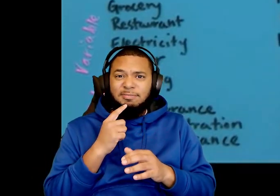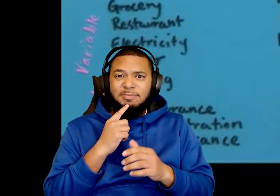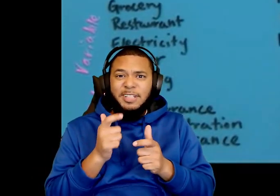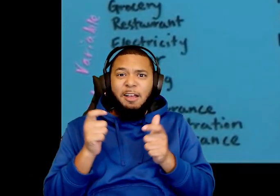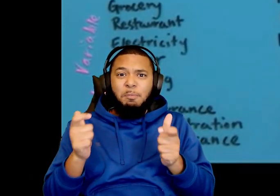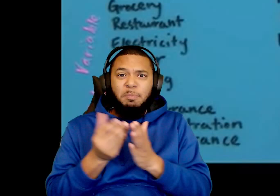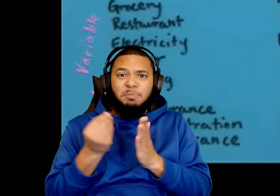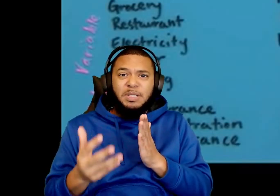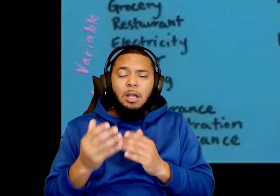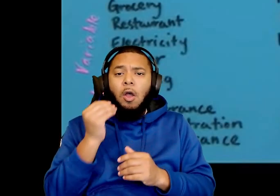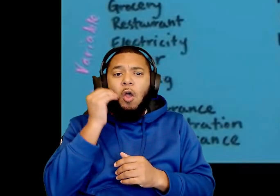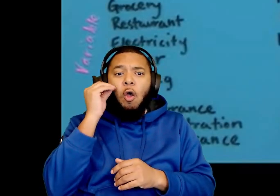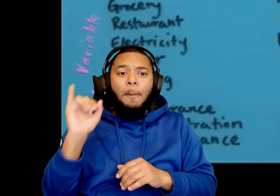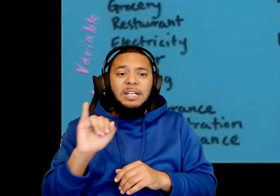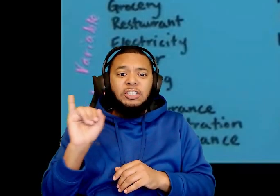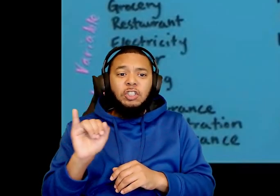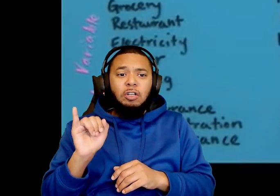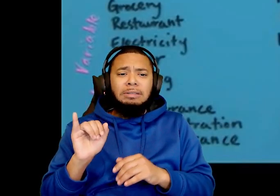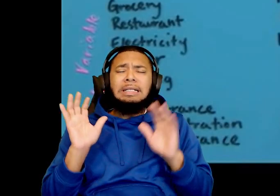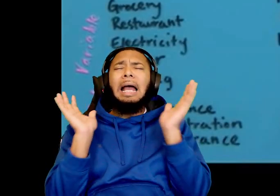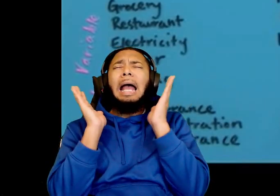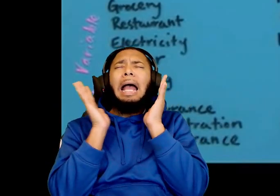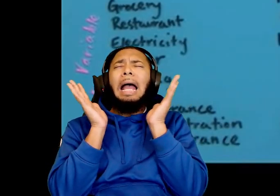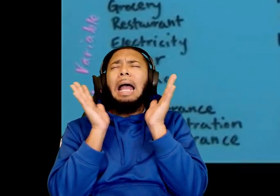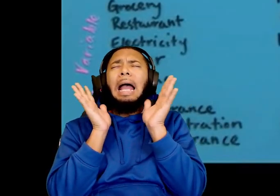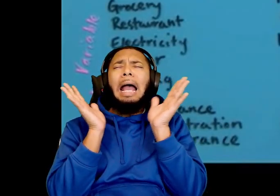Home insurance.